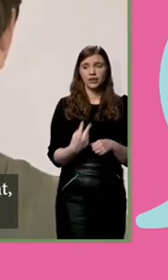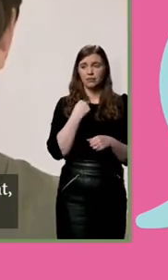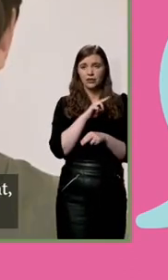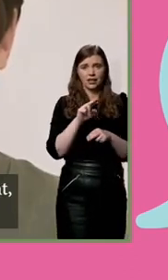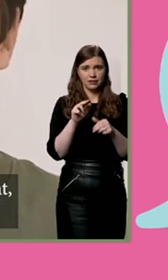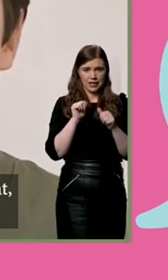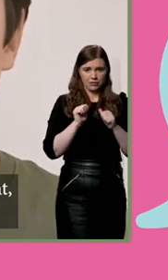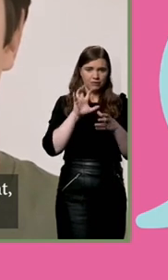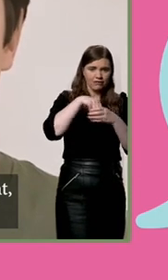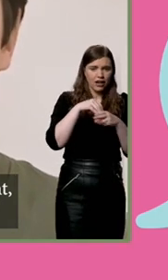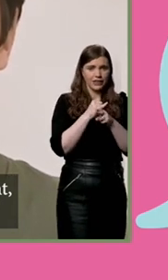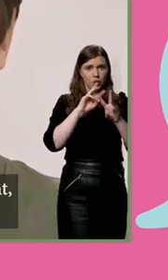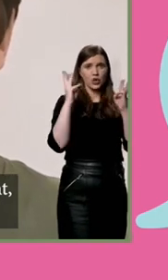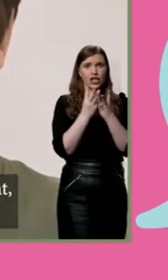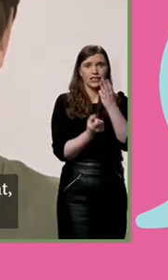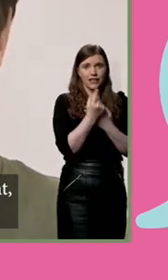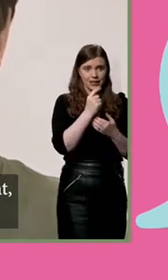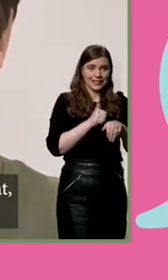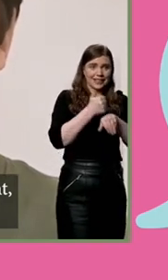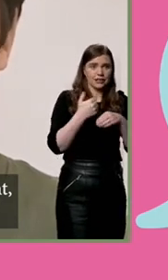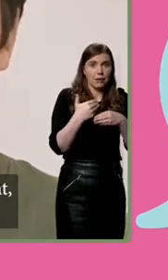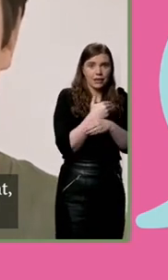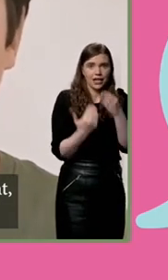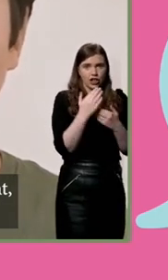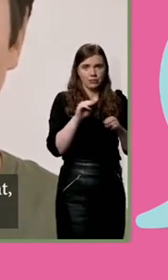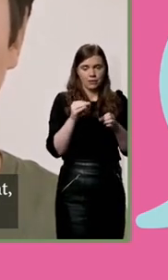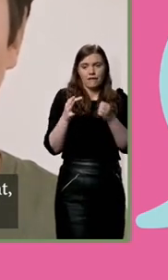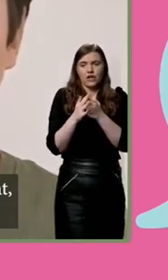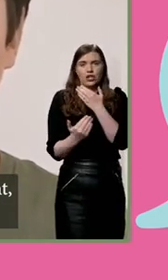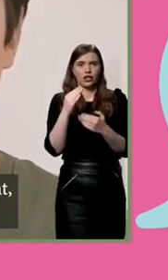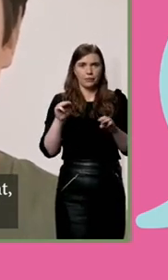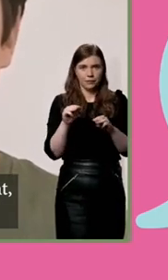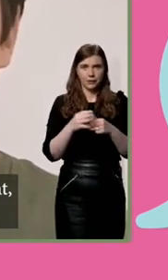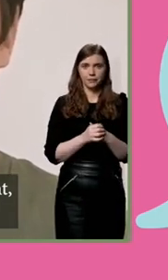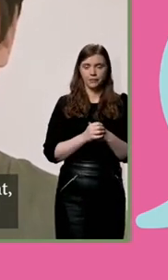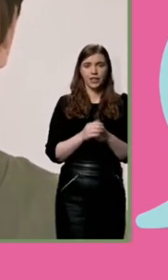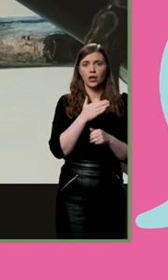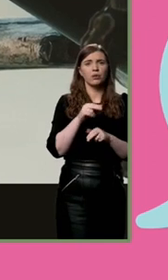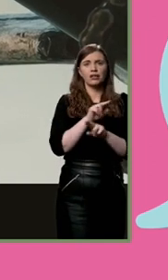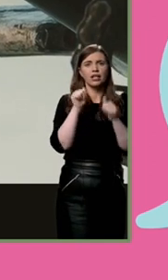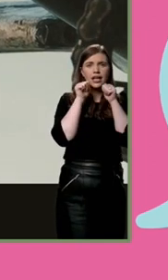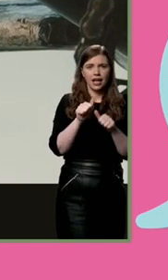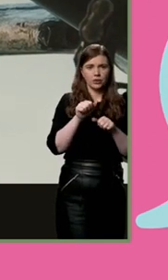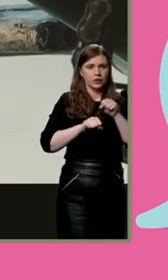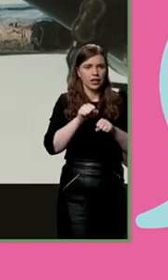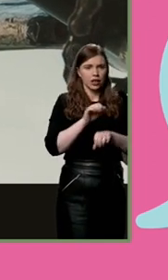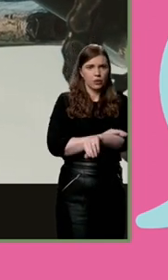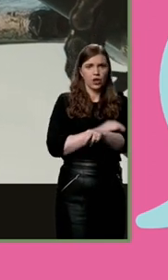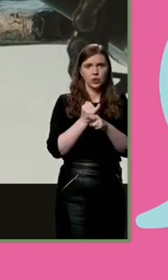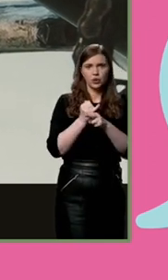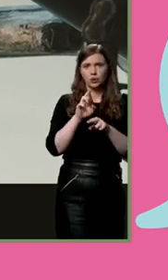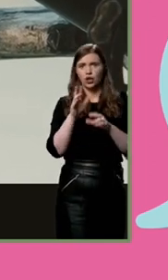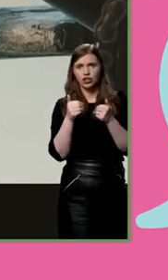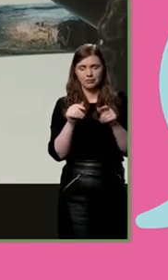was disappointed that I could not participate in a global event set up by young people for young people. We're not allowed to cycle or walk to